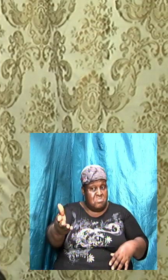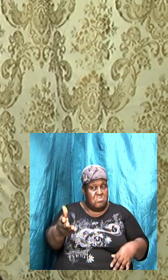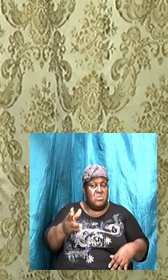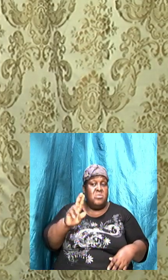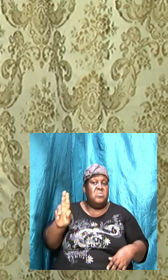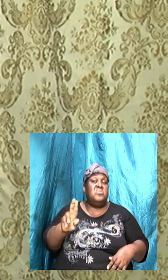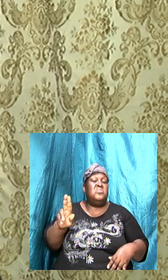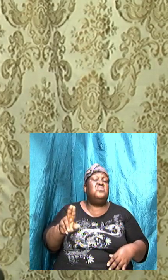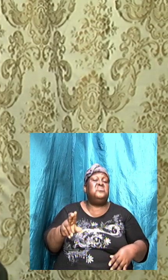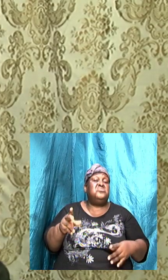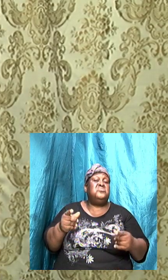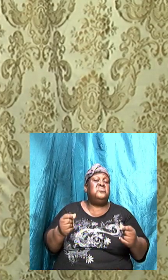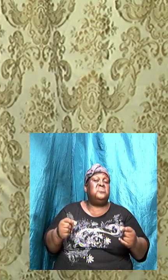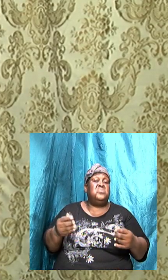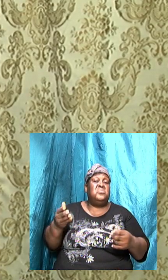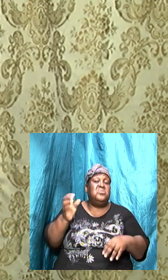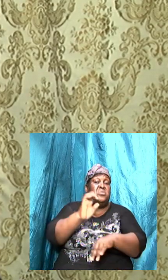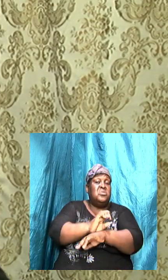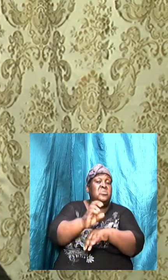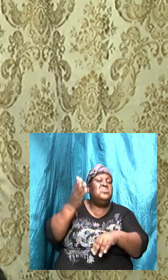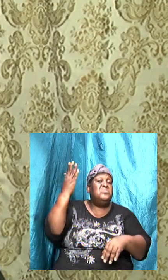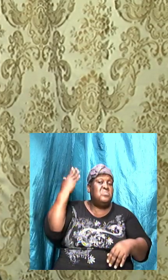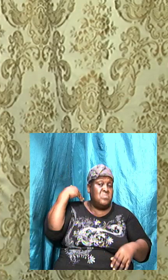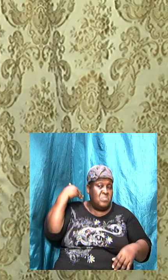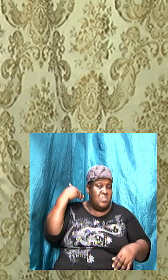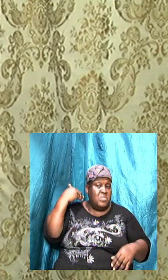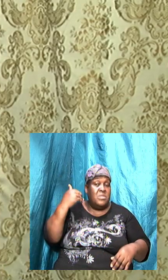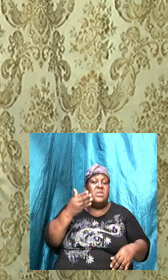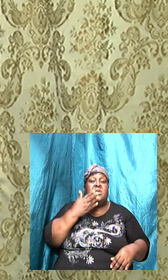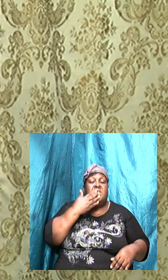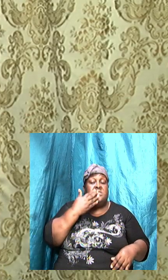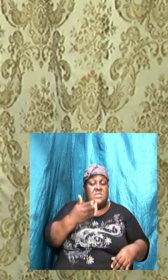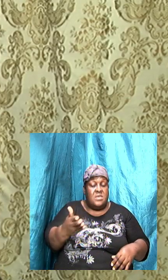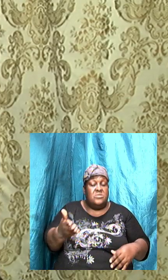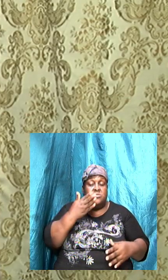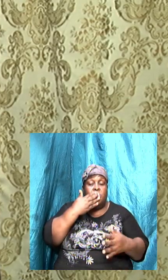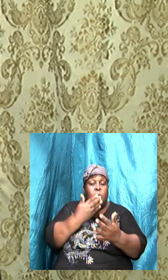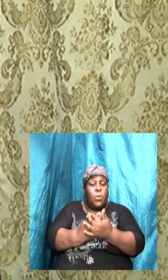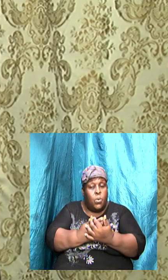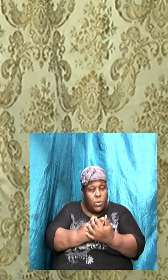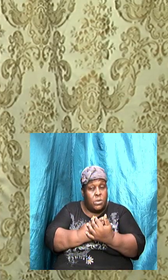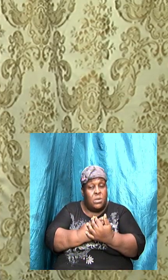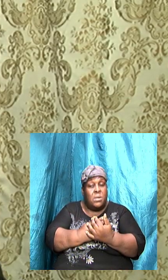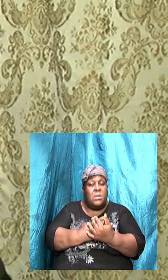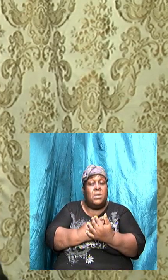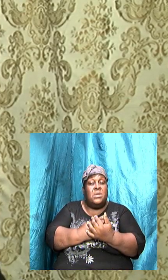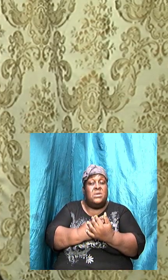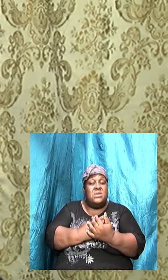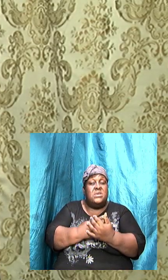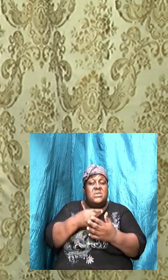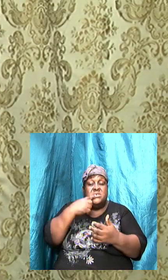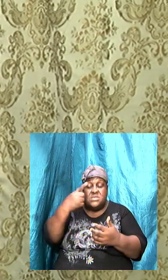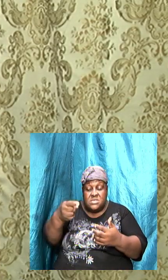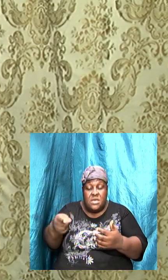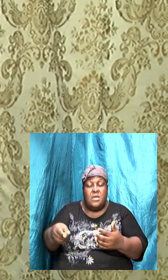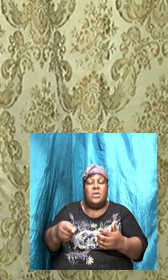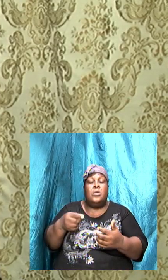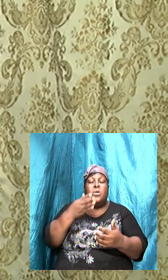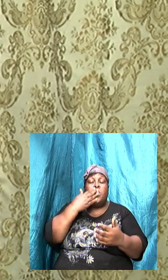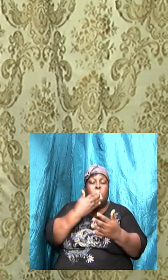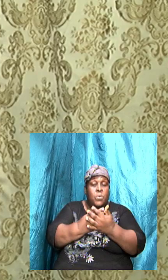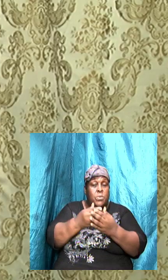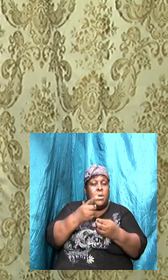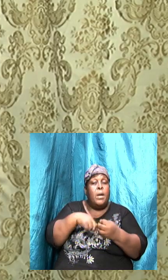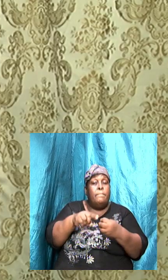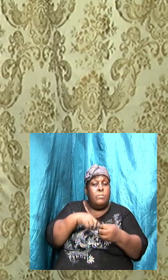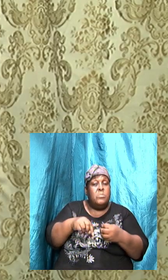things were good, they got their commendation. If the things were bad, they got their rebuke. But their experience